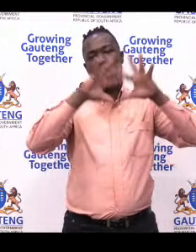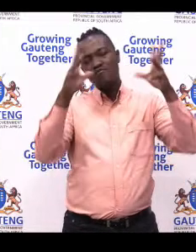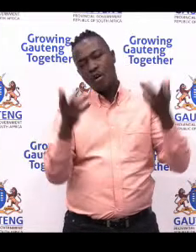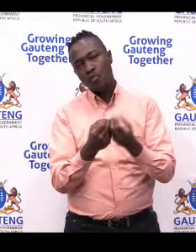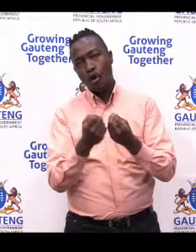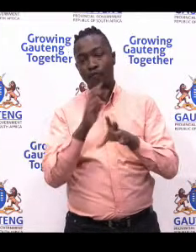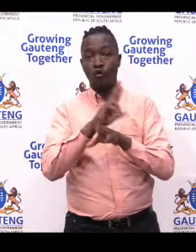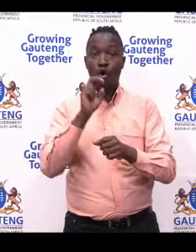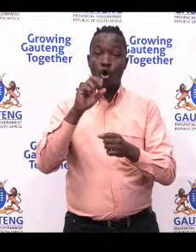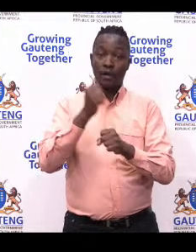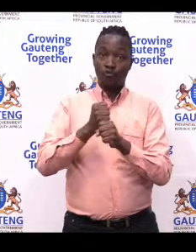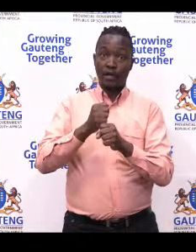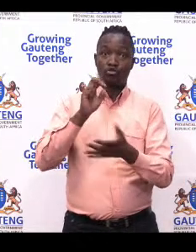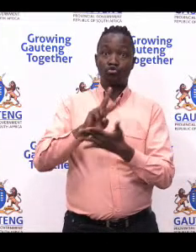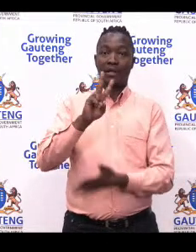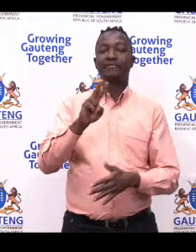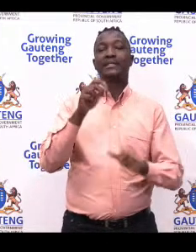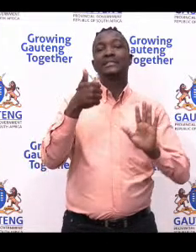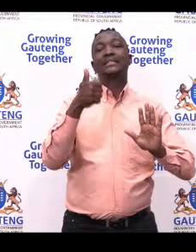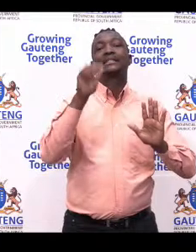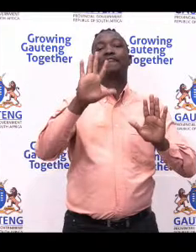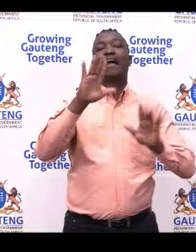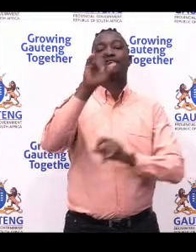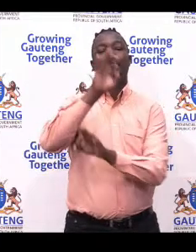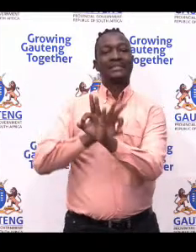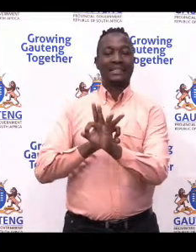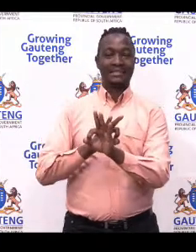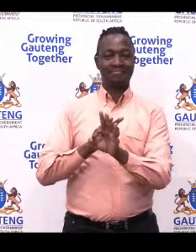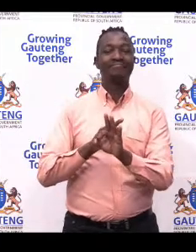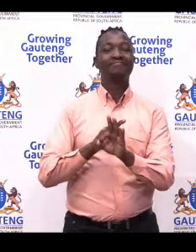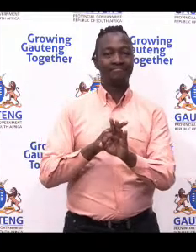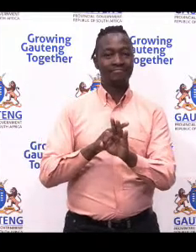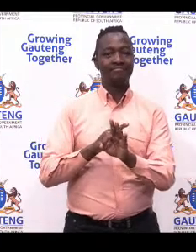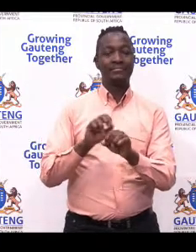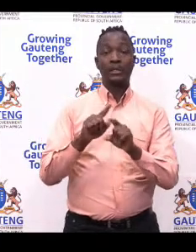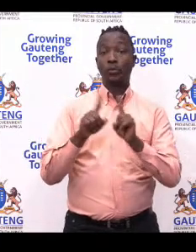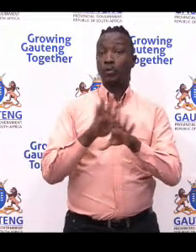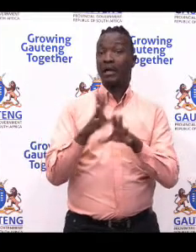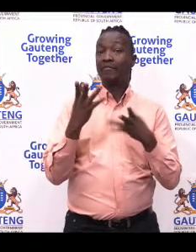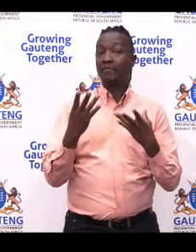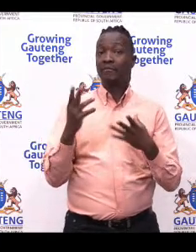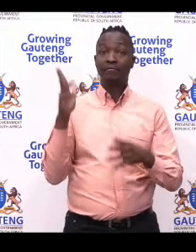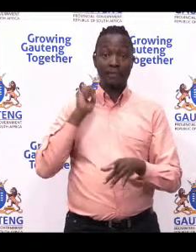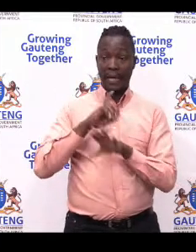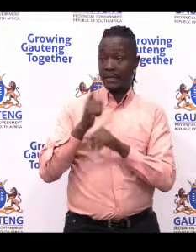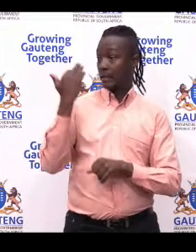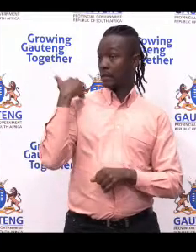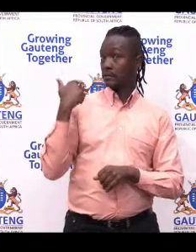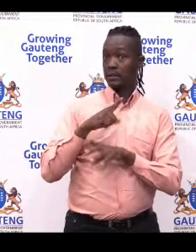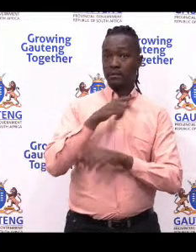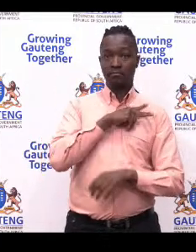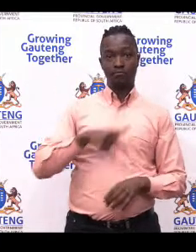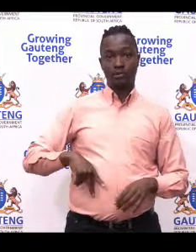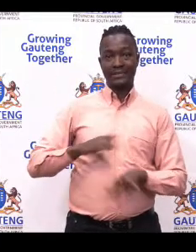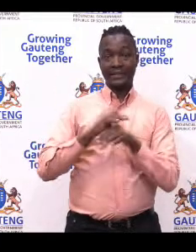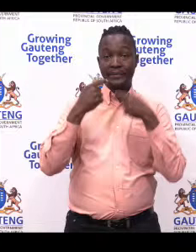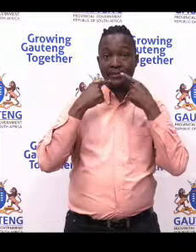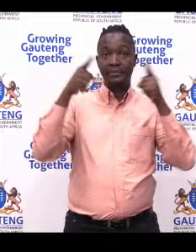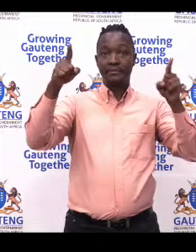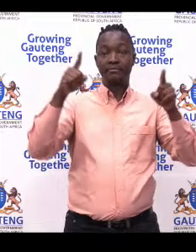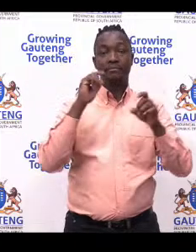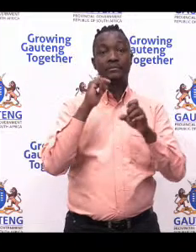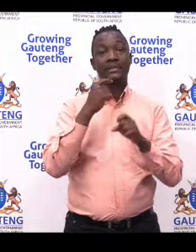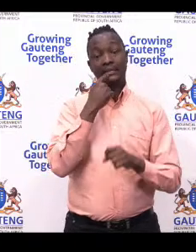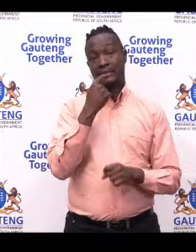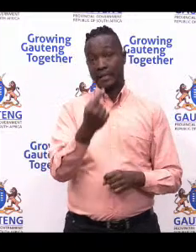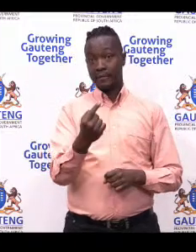grade 12 at 65%. And you would have heard also that the president in his announcement yesterday, he made the point